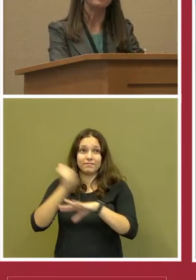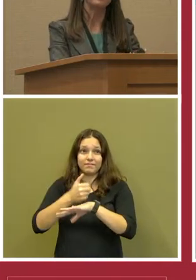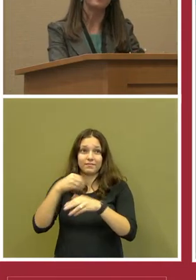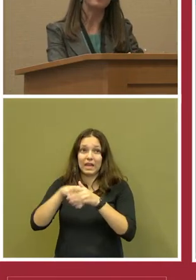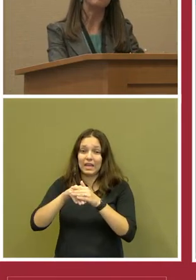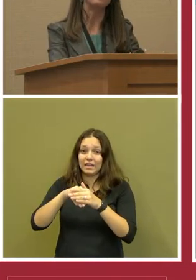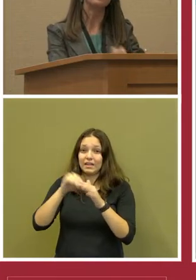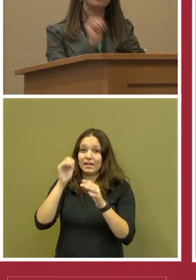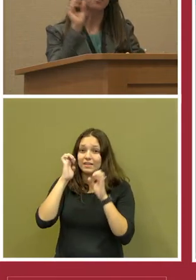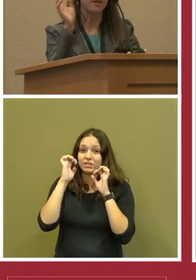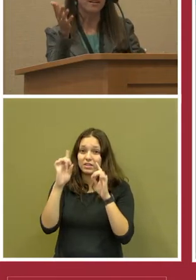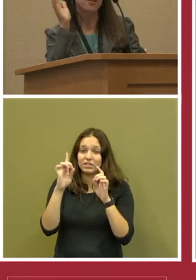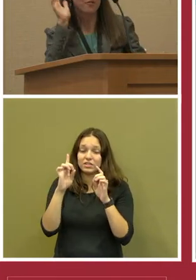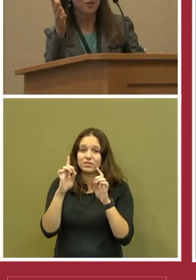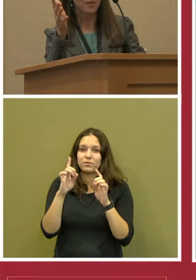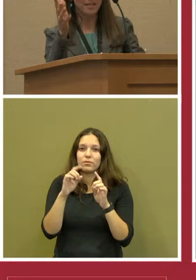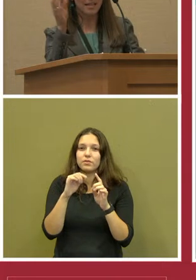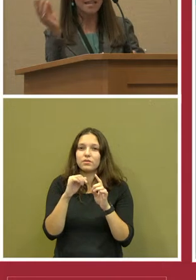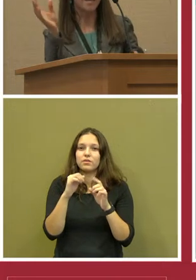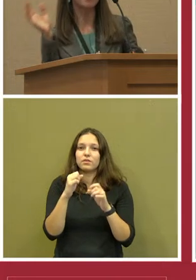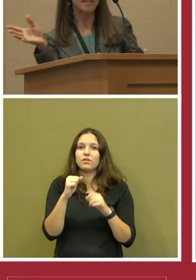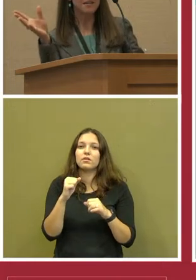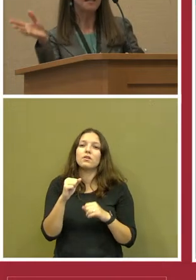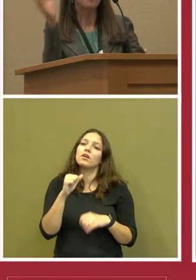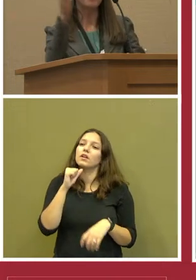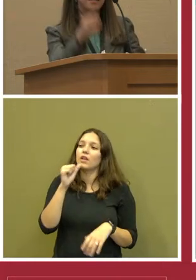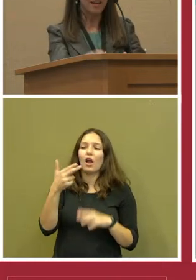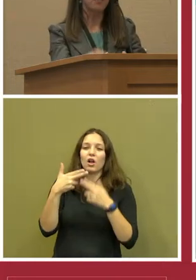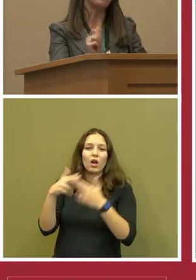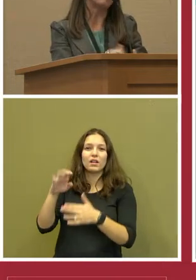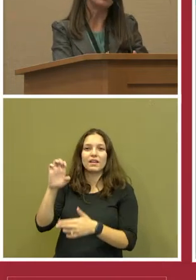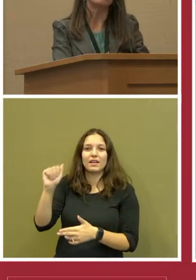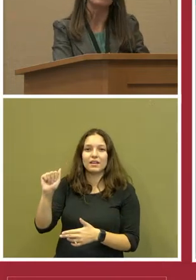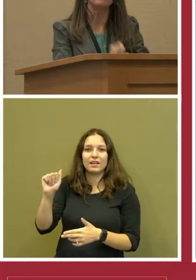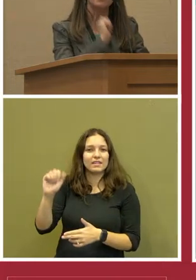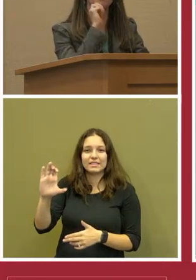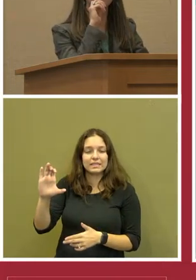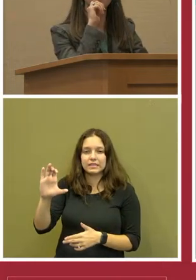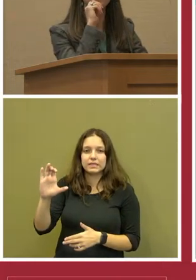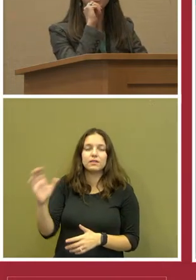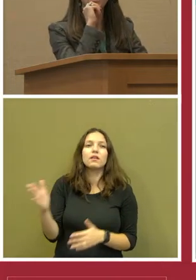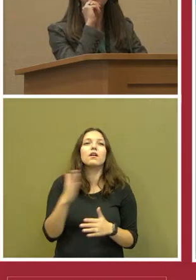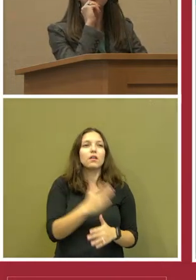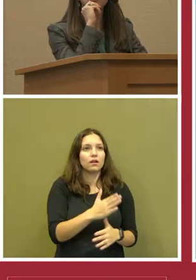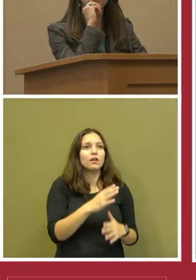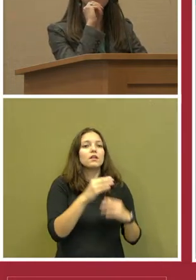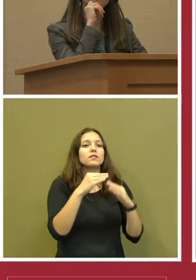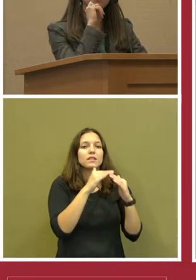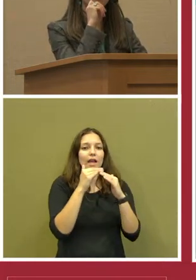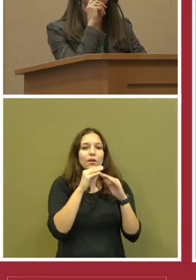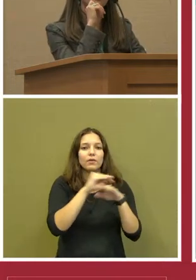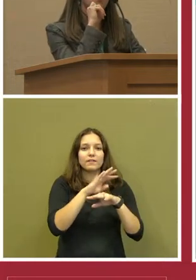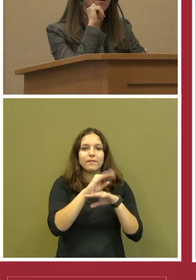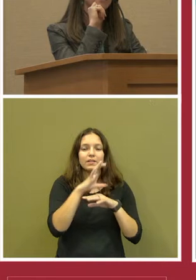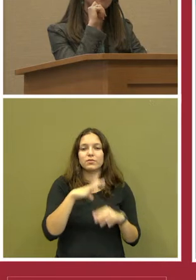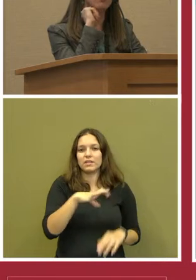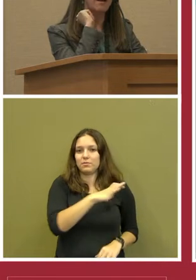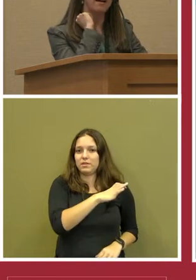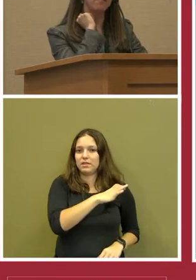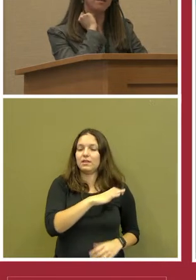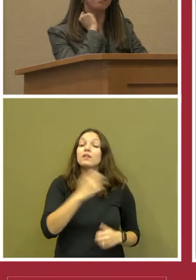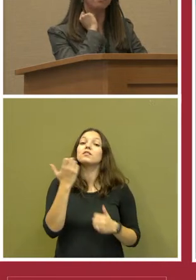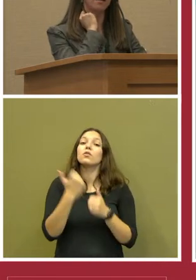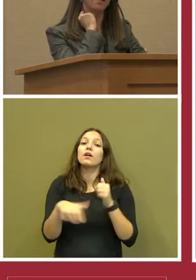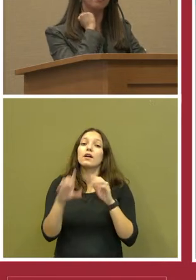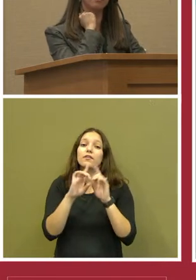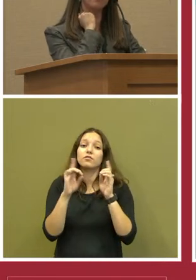is, we're trying not to refer to it as an EAC. It is an equity advisory committee. And so every district is required to